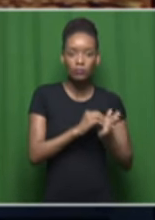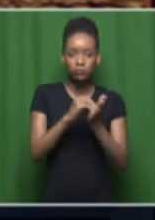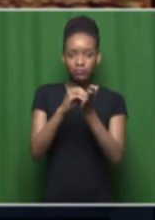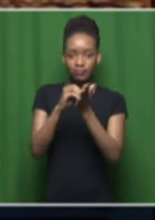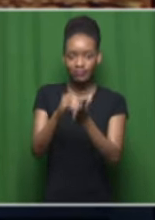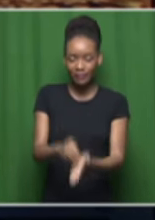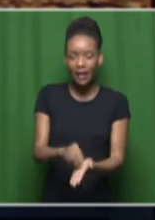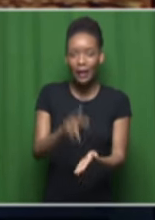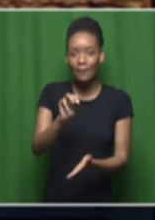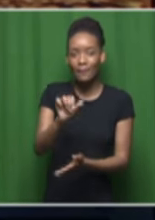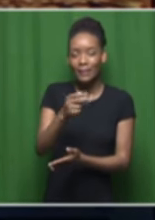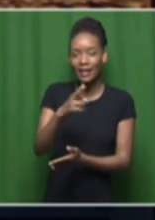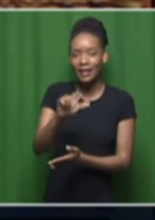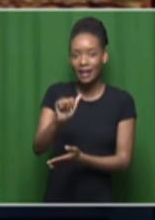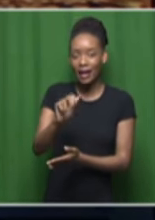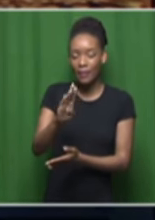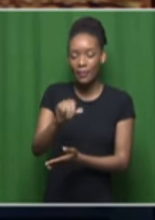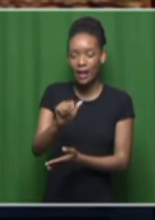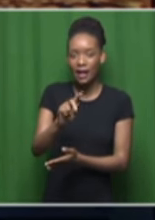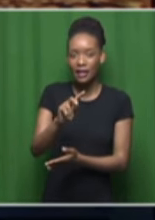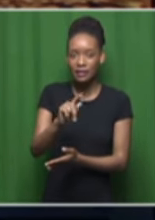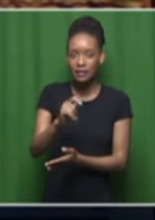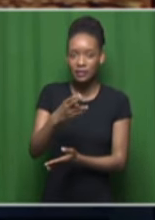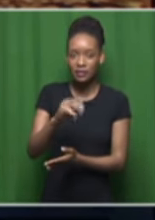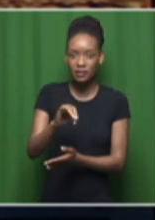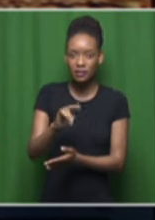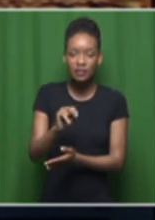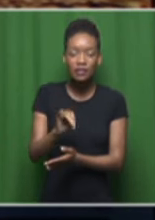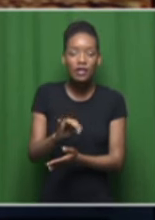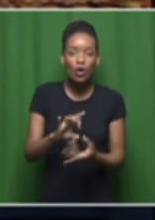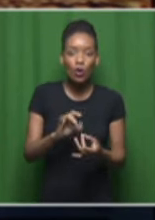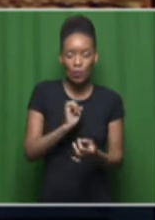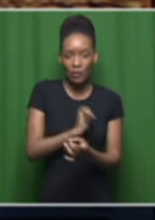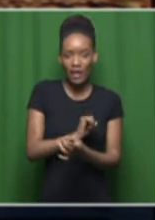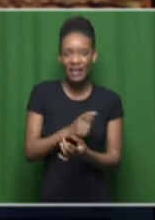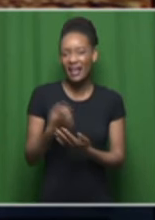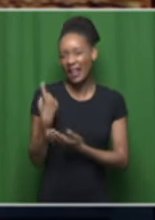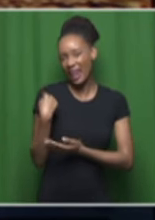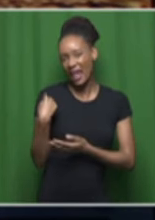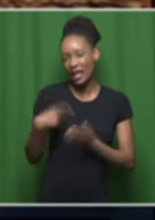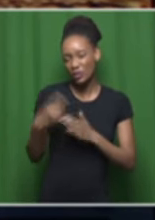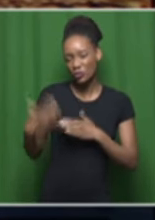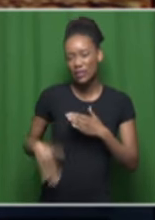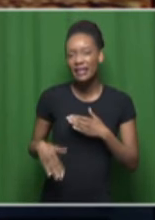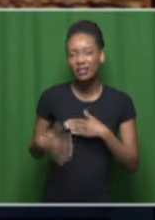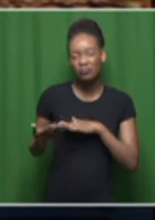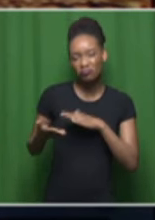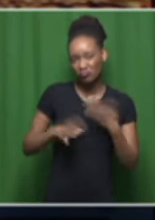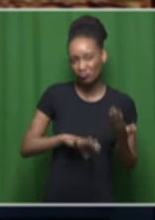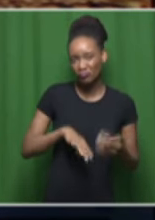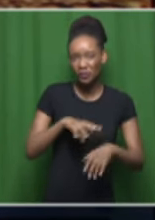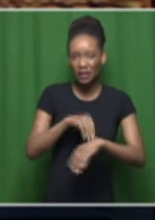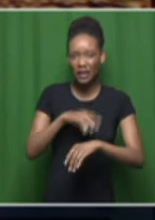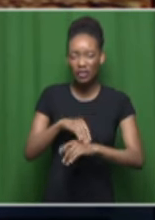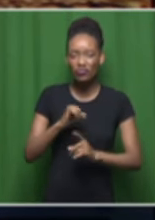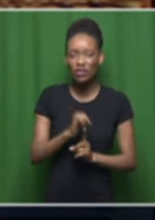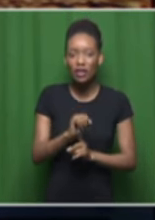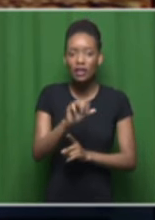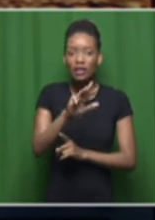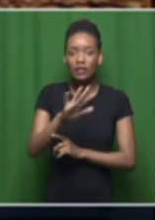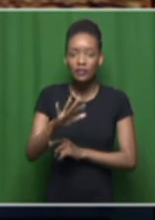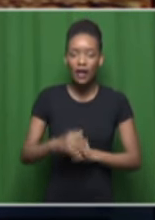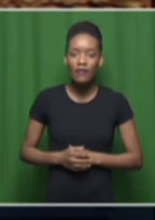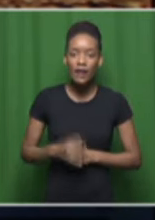of his funeral tomorrow. Buthelezi died last weekend at the age of 95. President Cyril Ramaphosa has accorded him